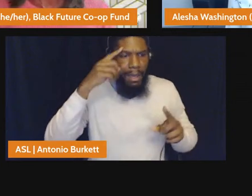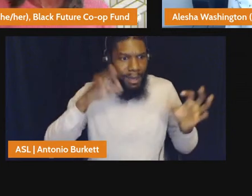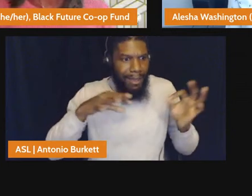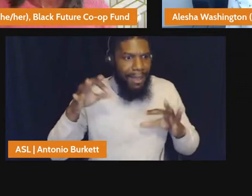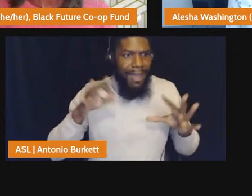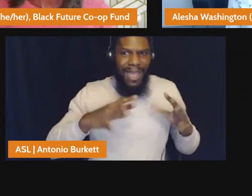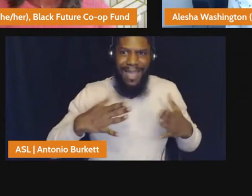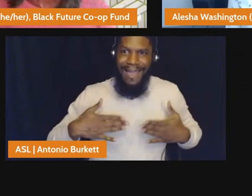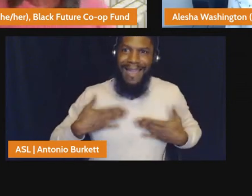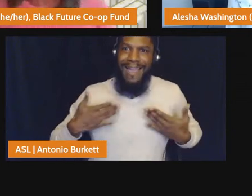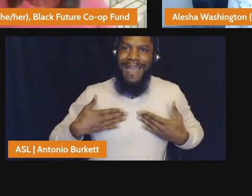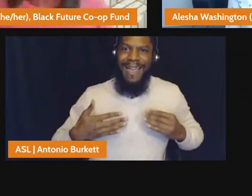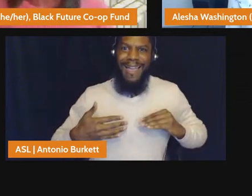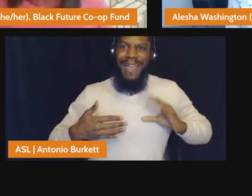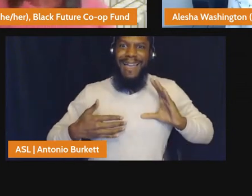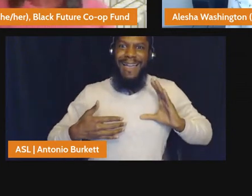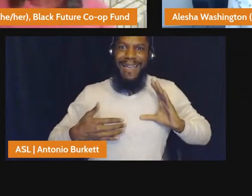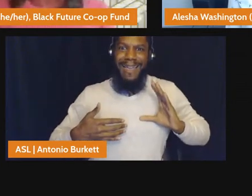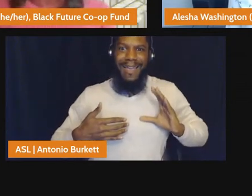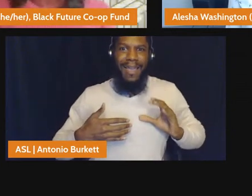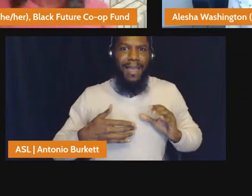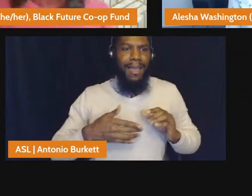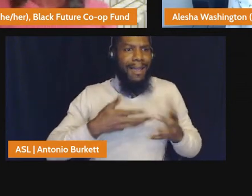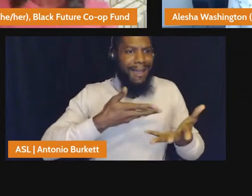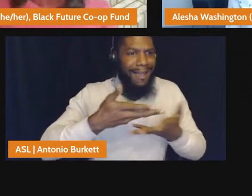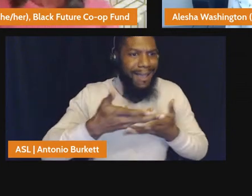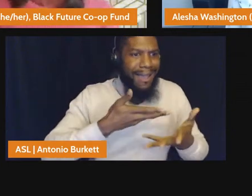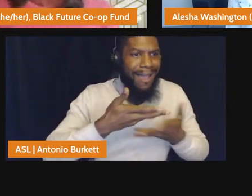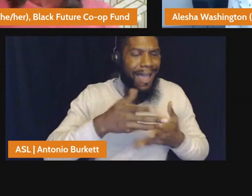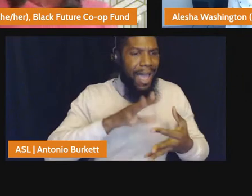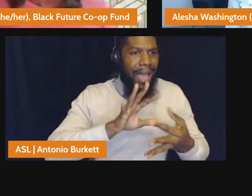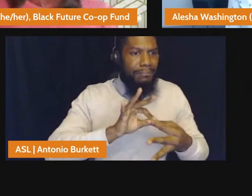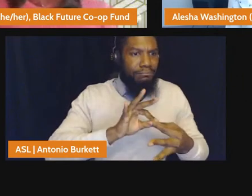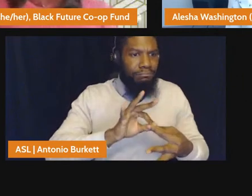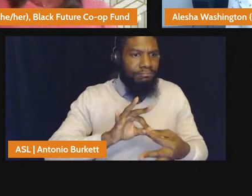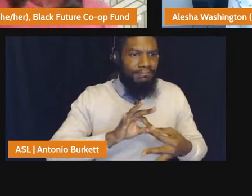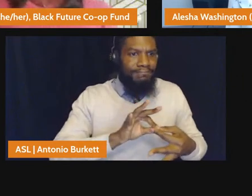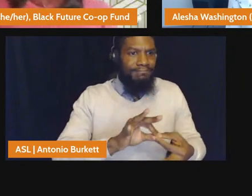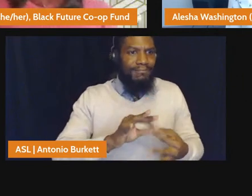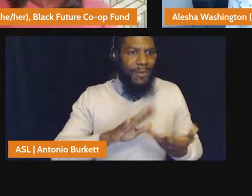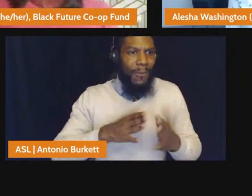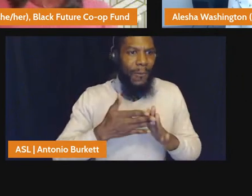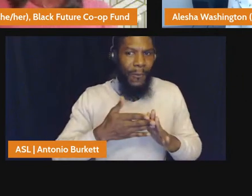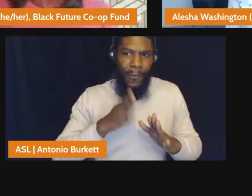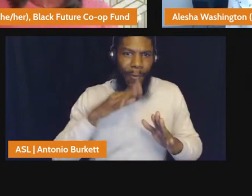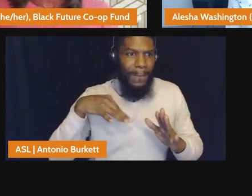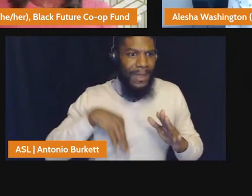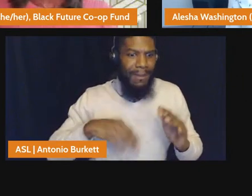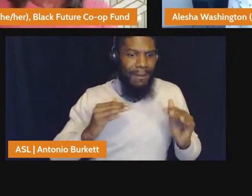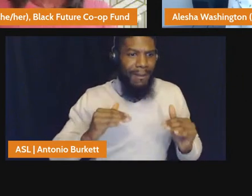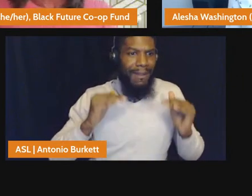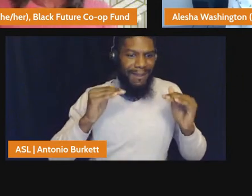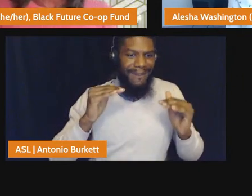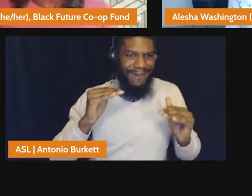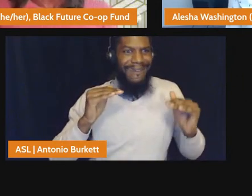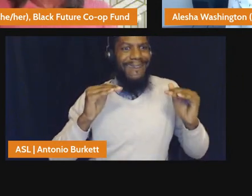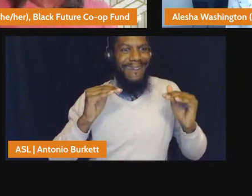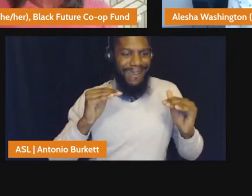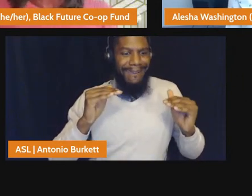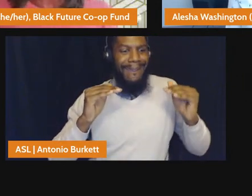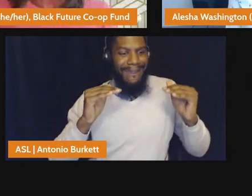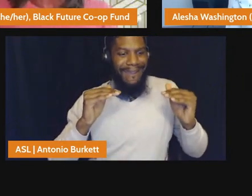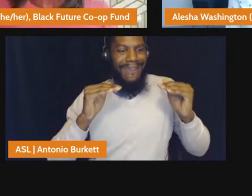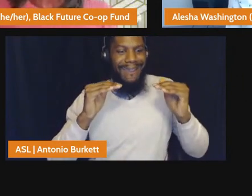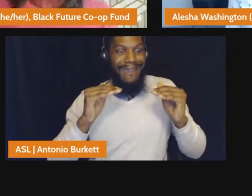both knowing that community comes together to make the decisions and then knowing that community will be benefiting from these decisions. And